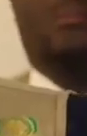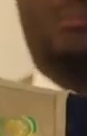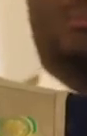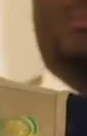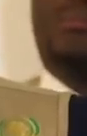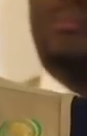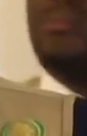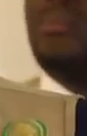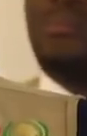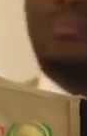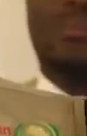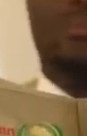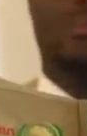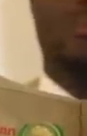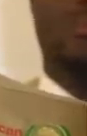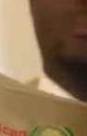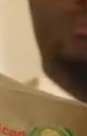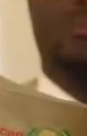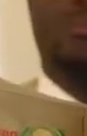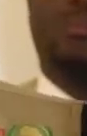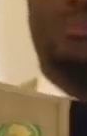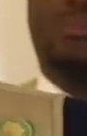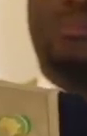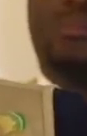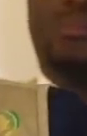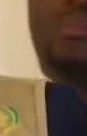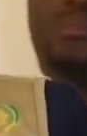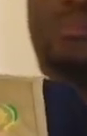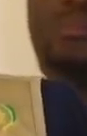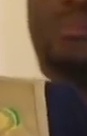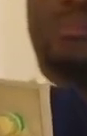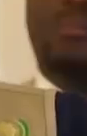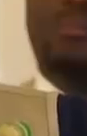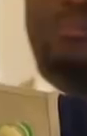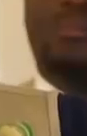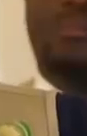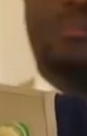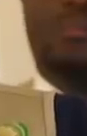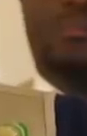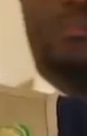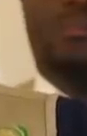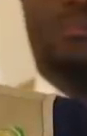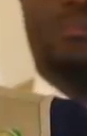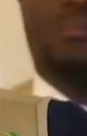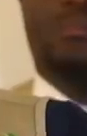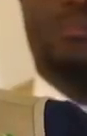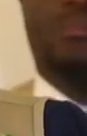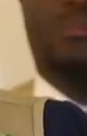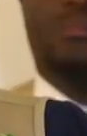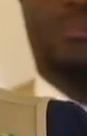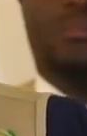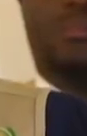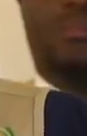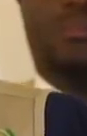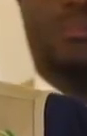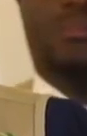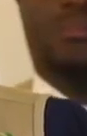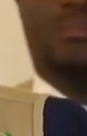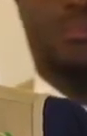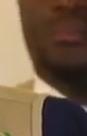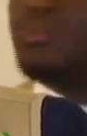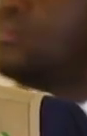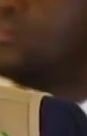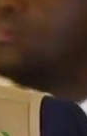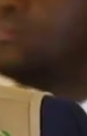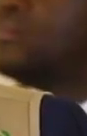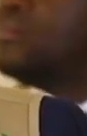100,000. Yes. So if there is no hacking, if the system is insulated enough, I think it is the best way